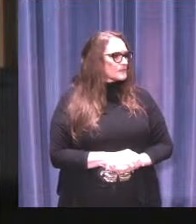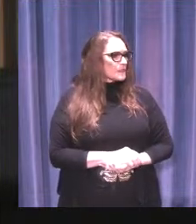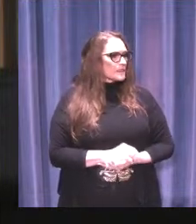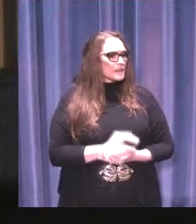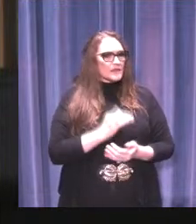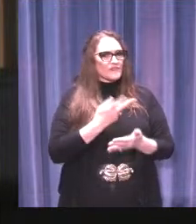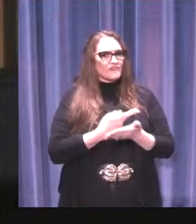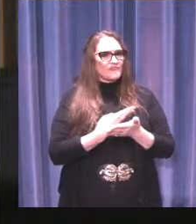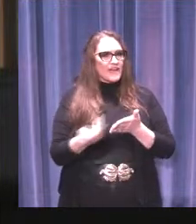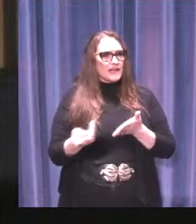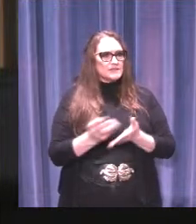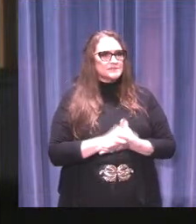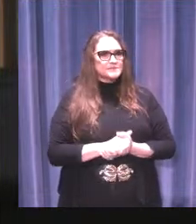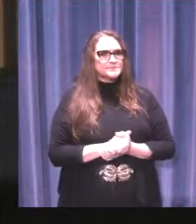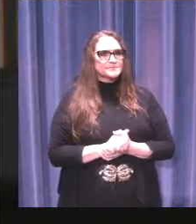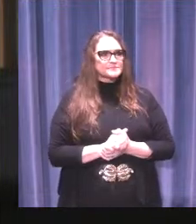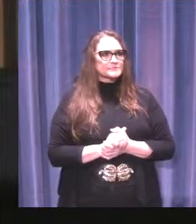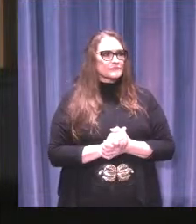motion failed for